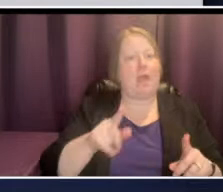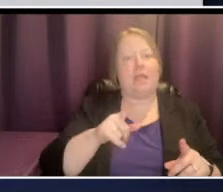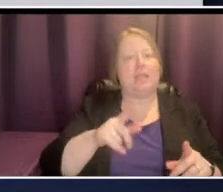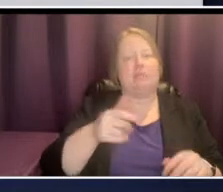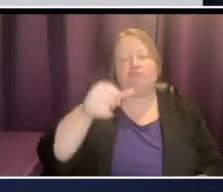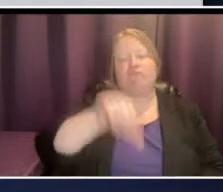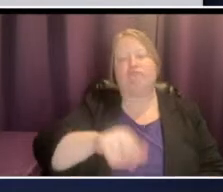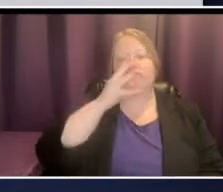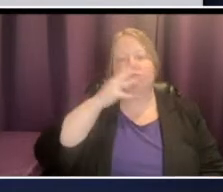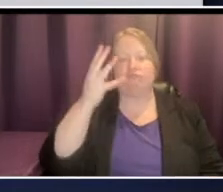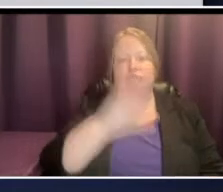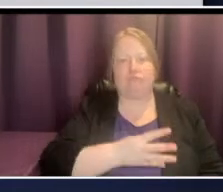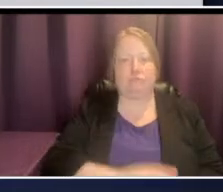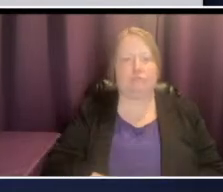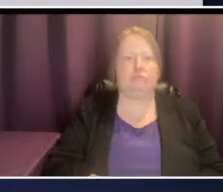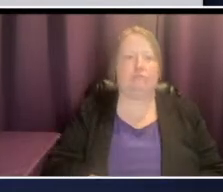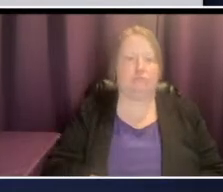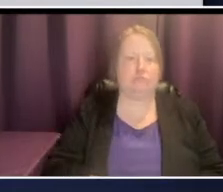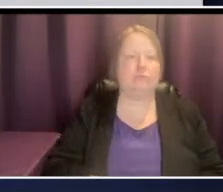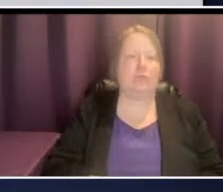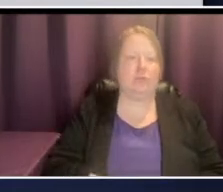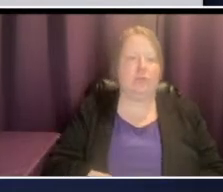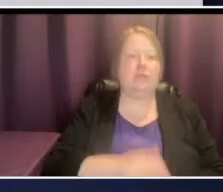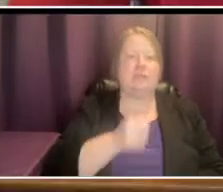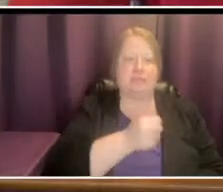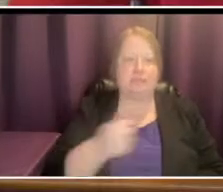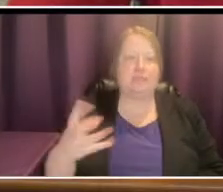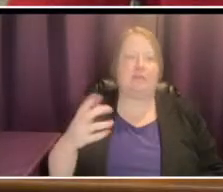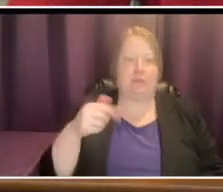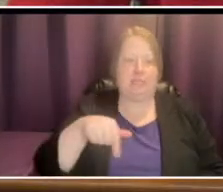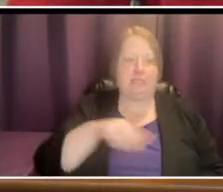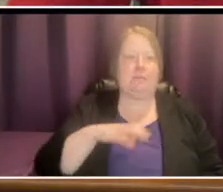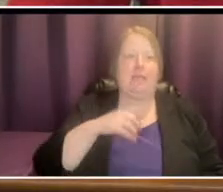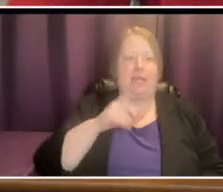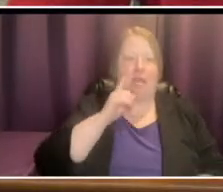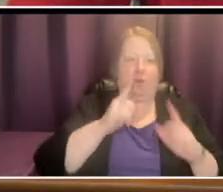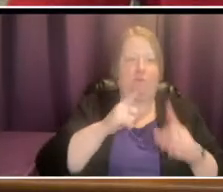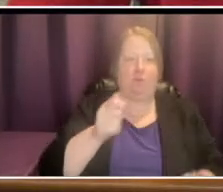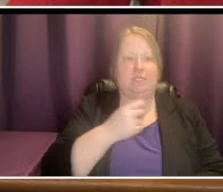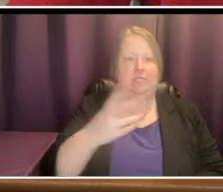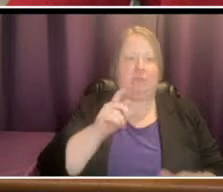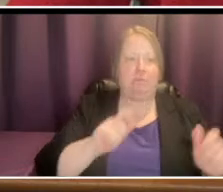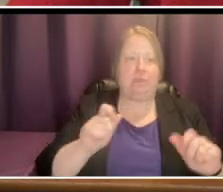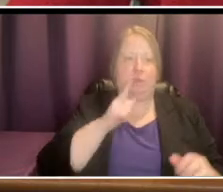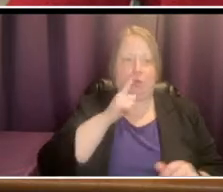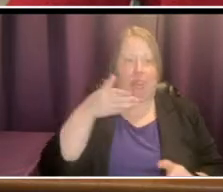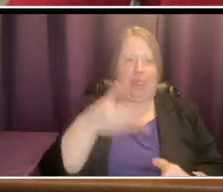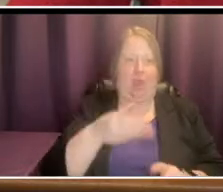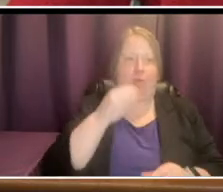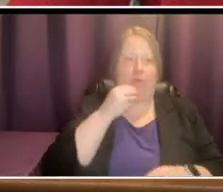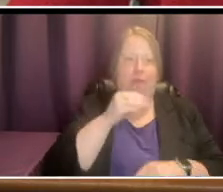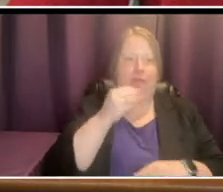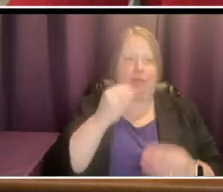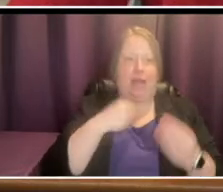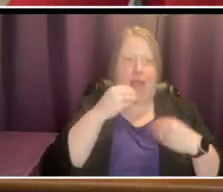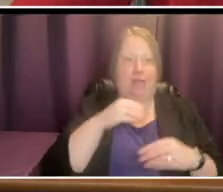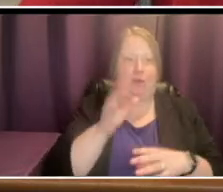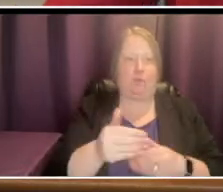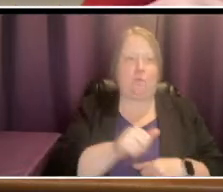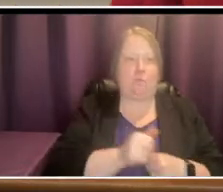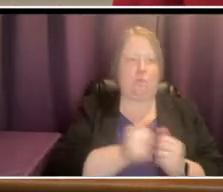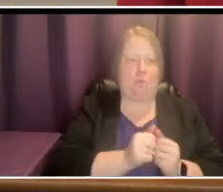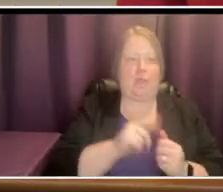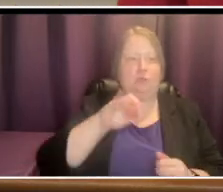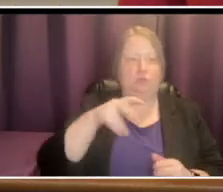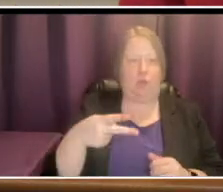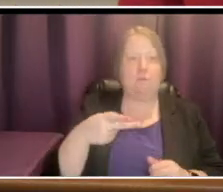room with Donald Trump that afternoon, and every single one of these witnesses told us that he was watching the violent